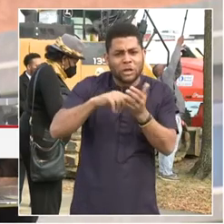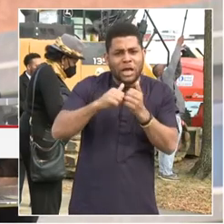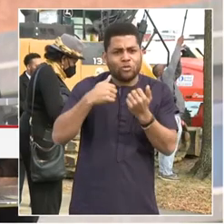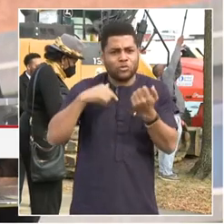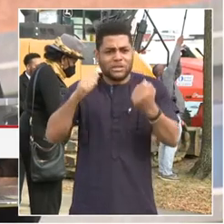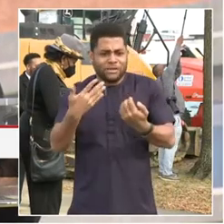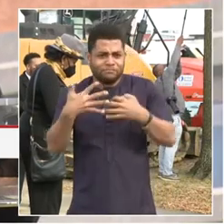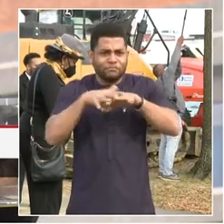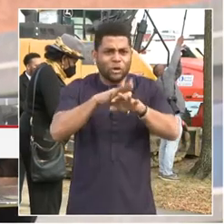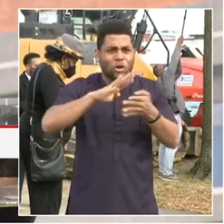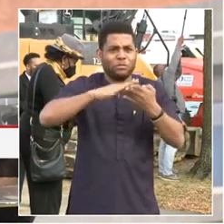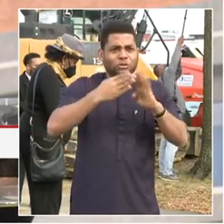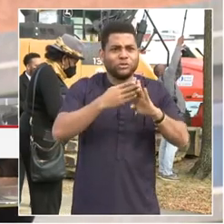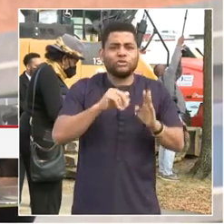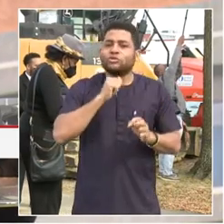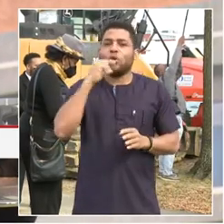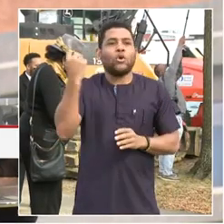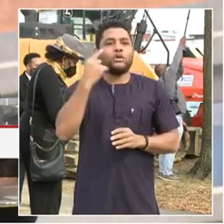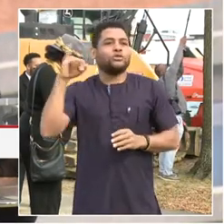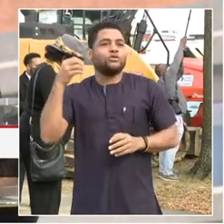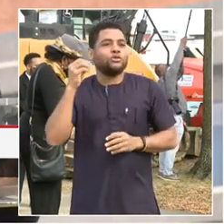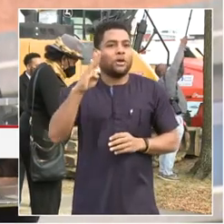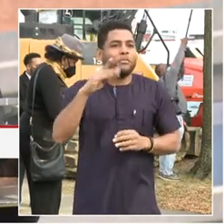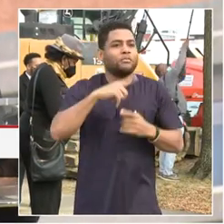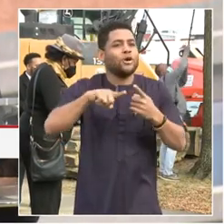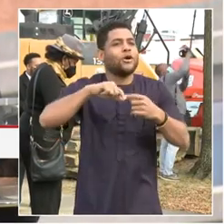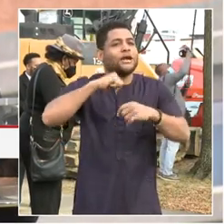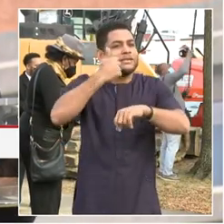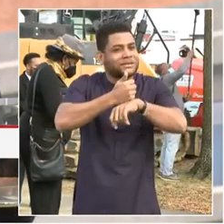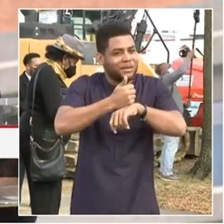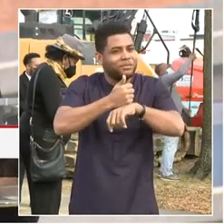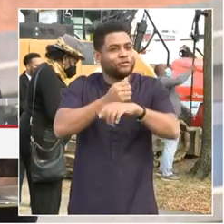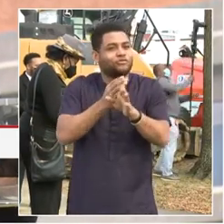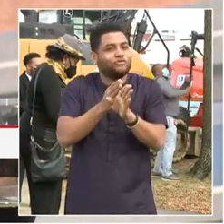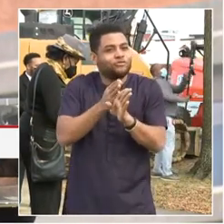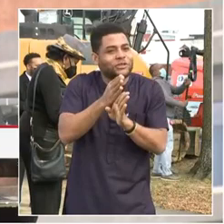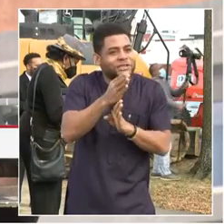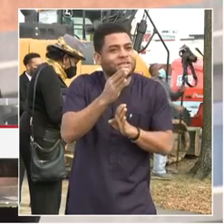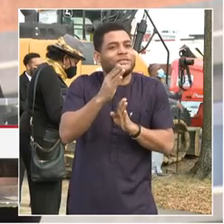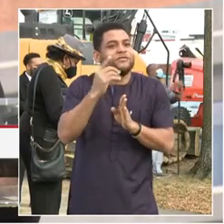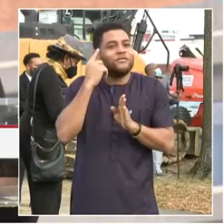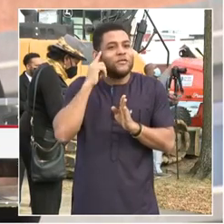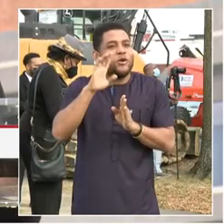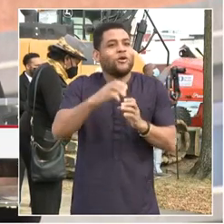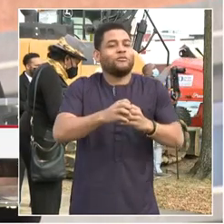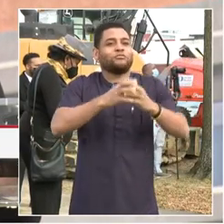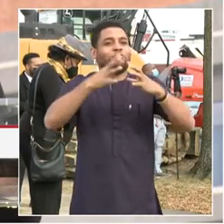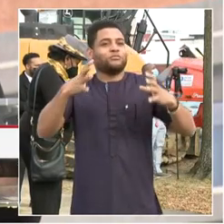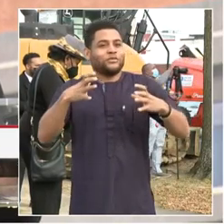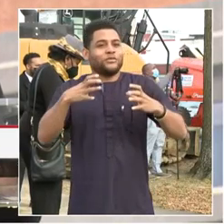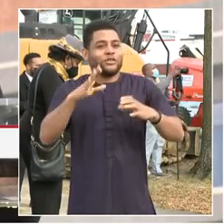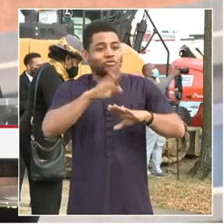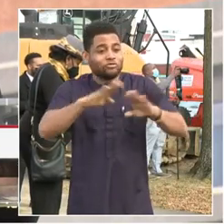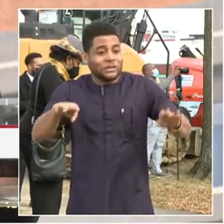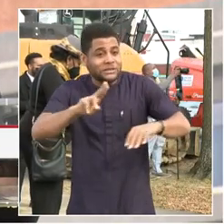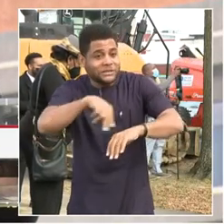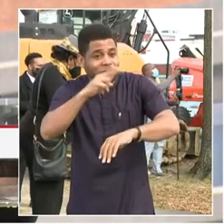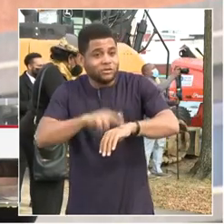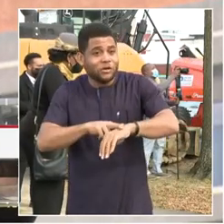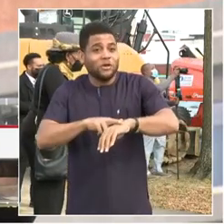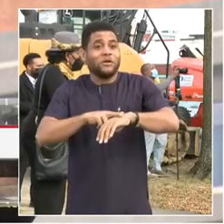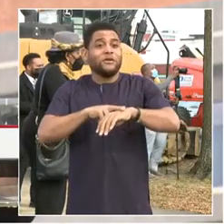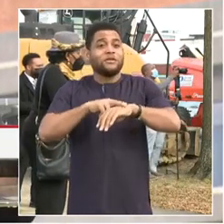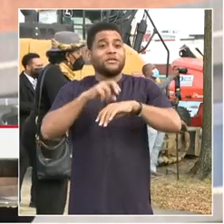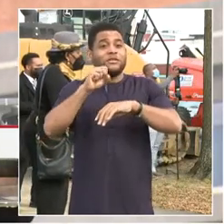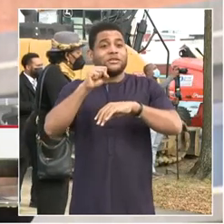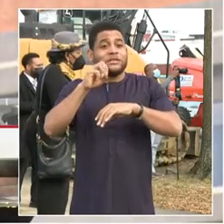with careers. I want to thank Mr. Newman from Children's National, Ms. Smith from Bridgepoint. Mr.